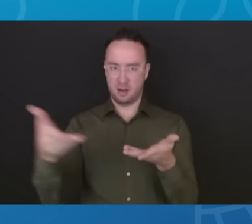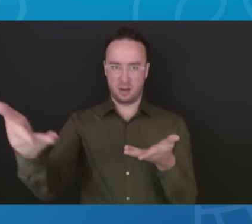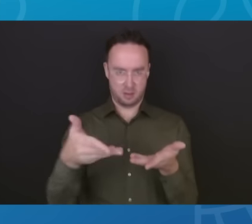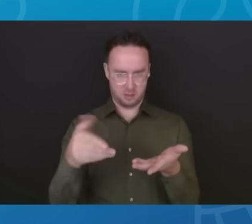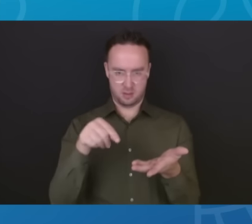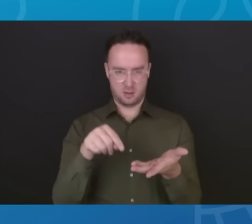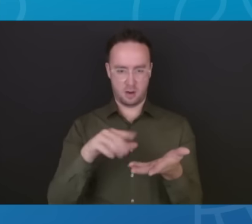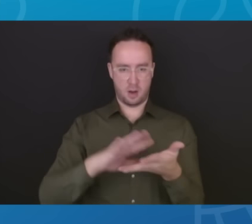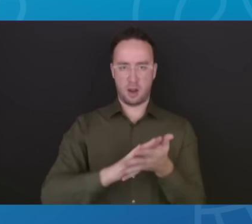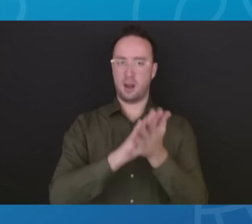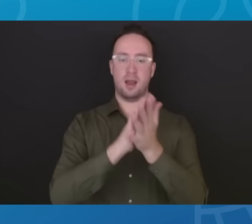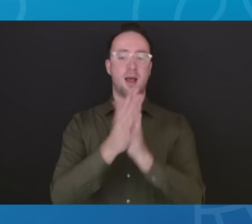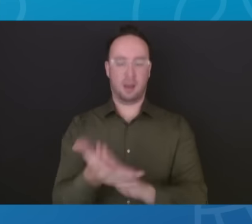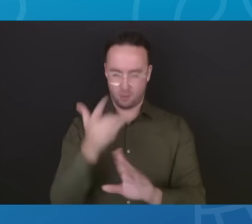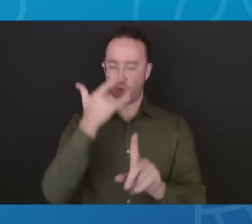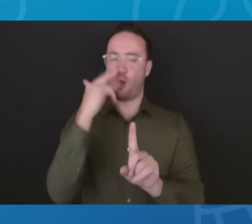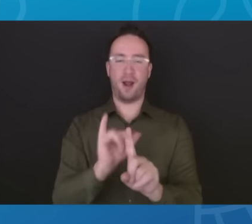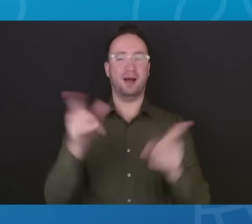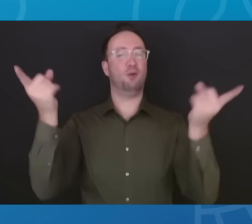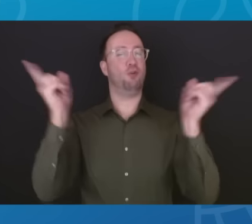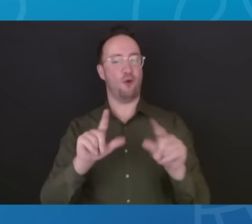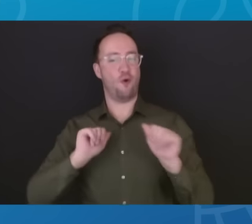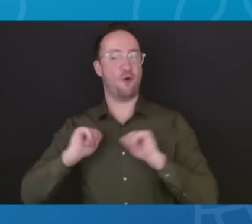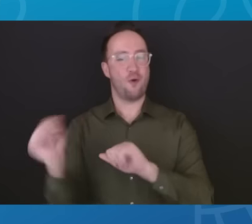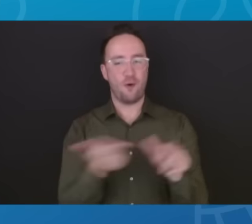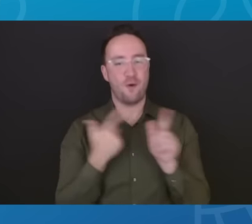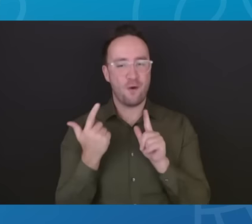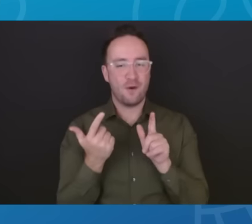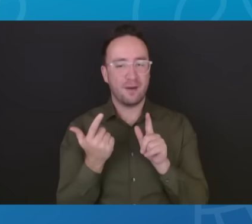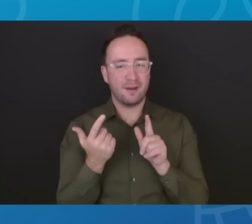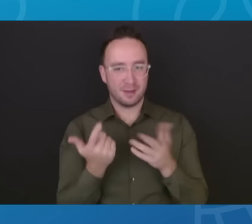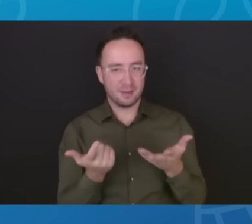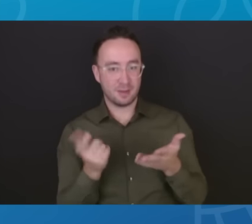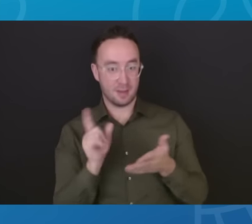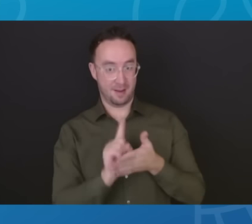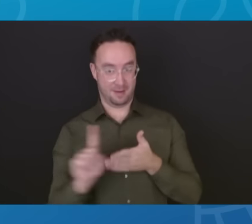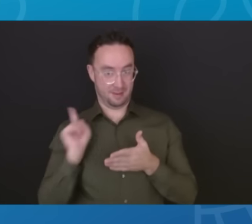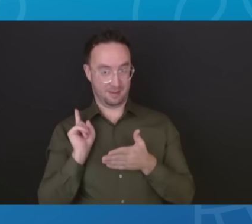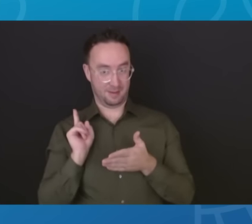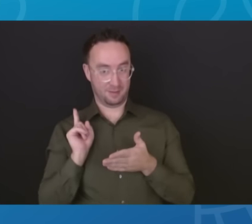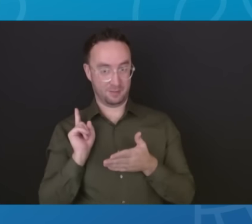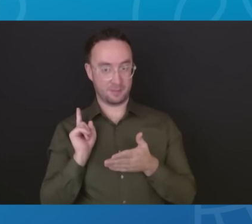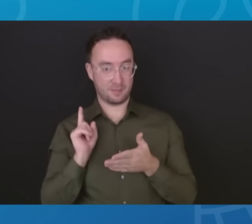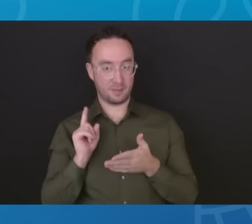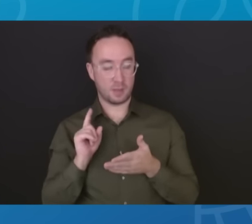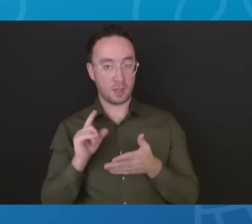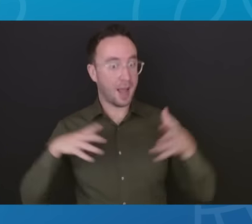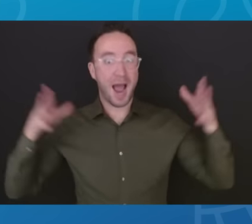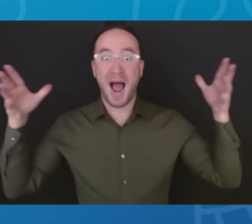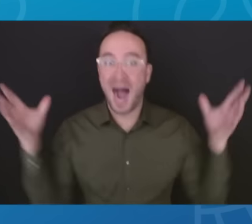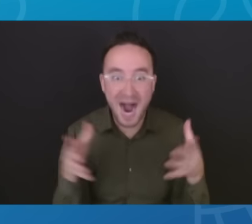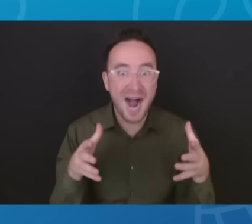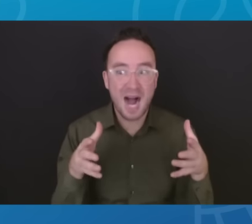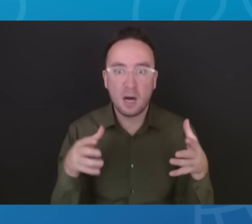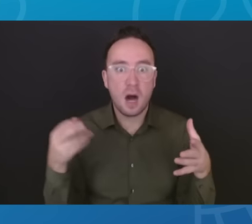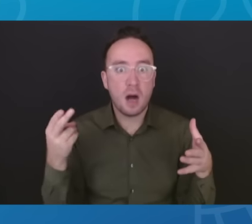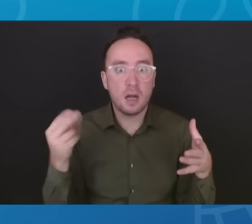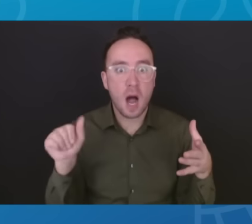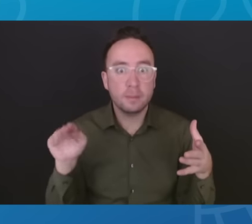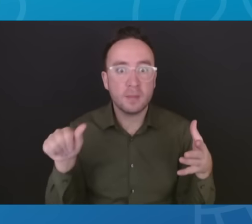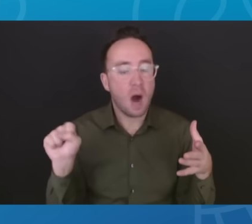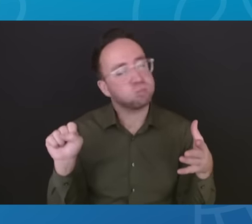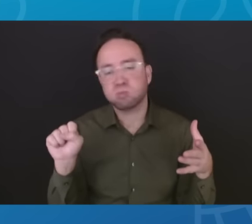ago, Hamas just started refusing to engage in any meaningful way about what things they might be willing to accept. And you haven't heard from